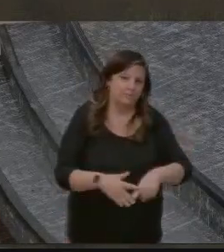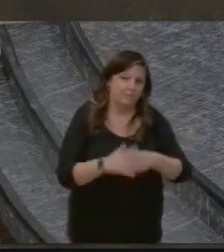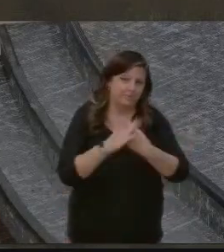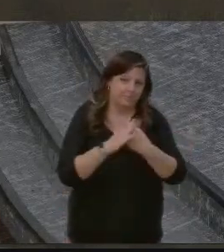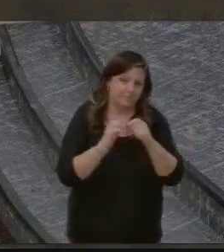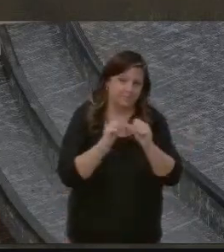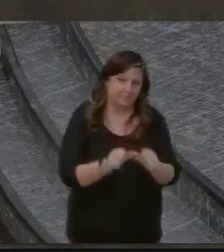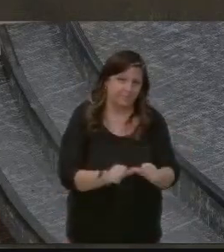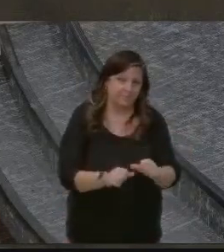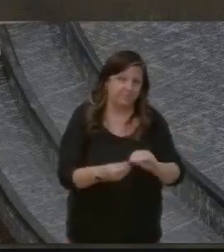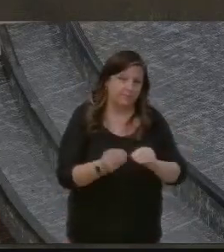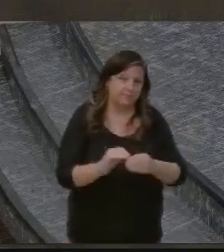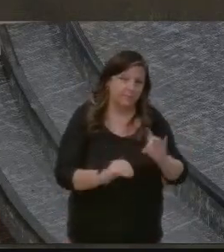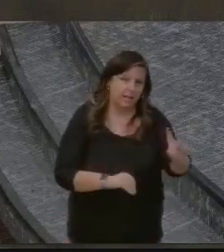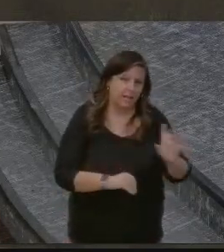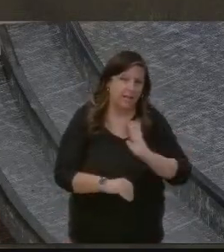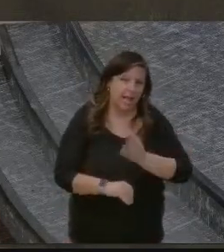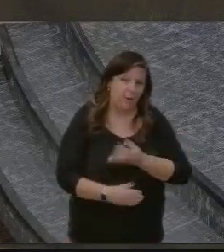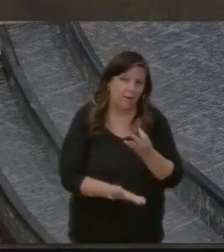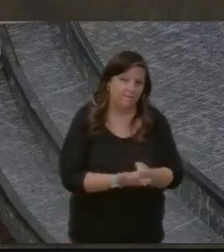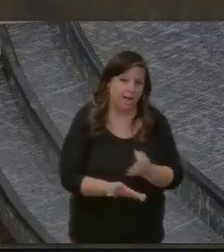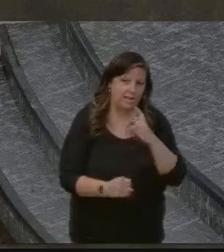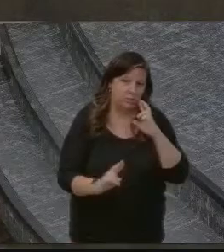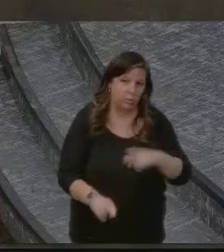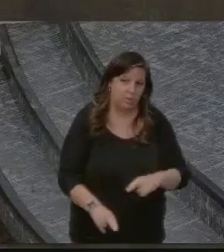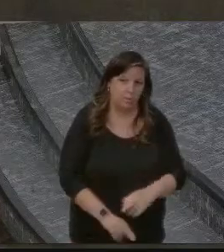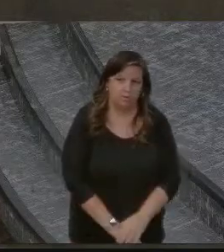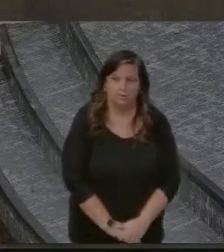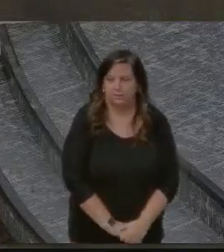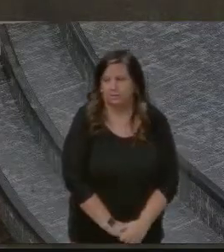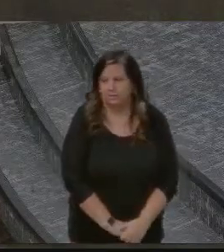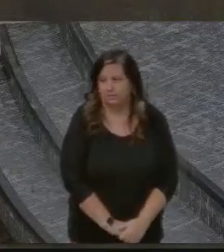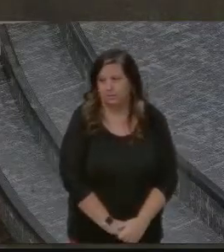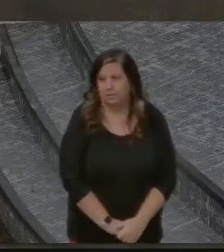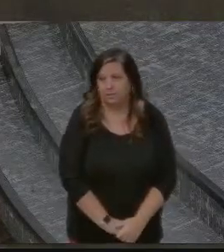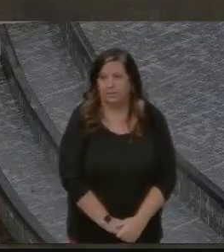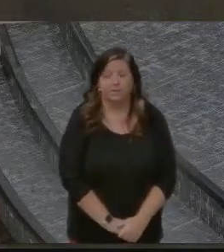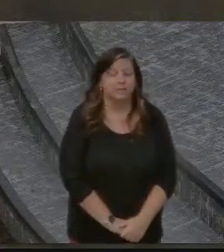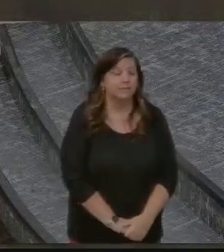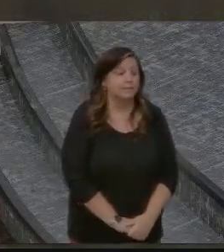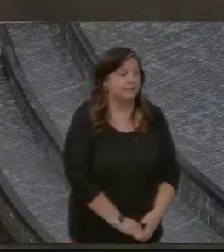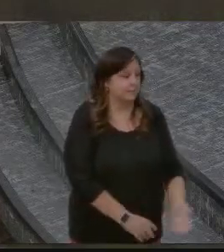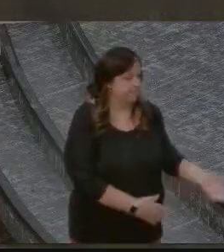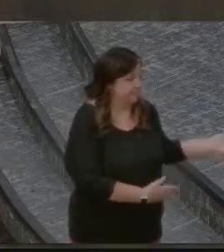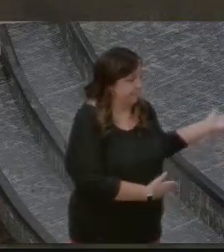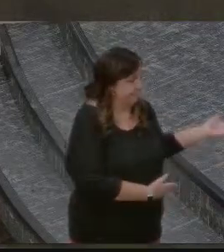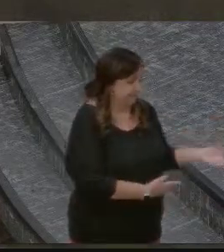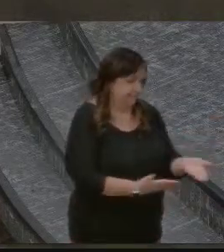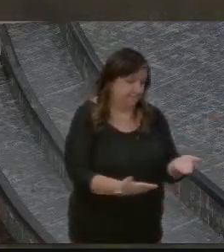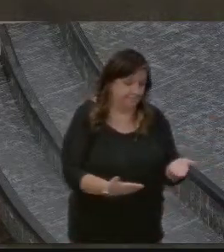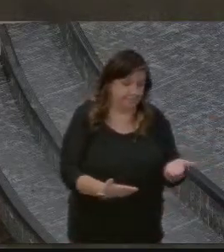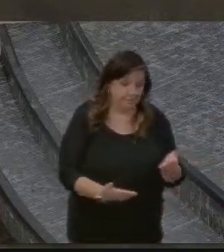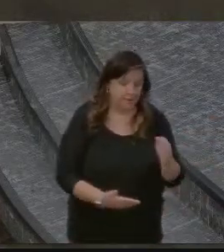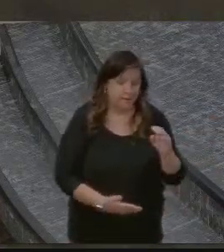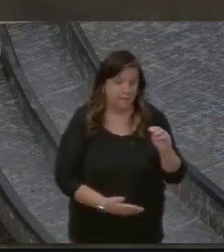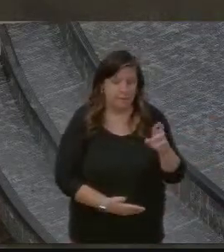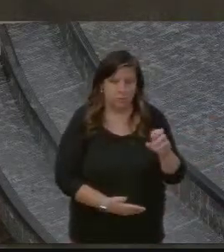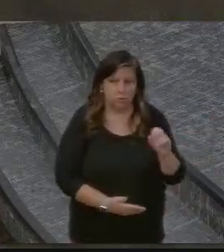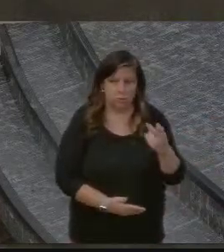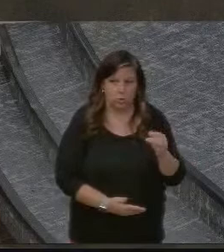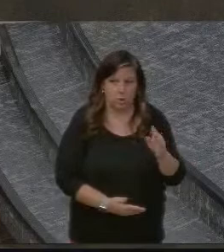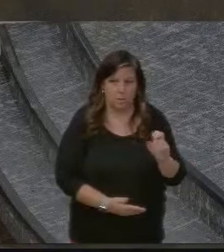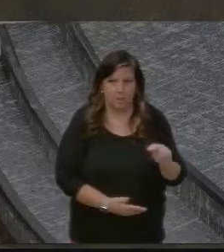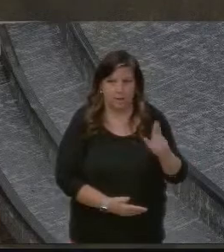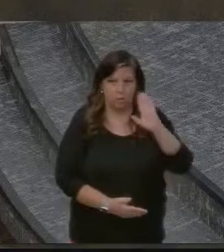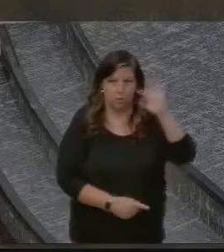with item 8. This is our financial report. Dr. Thomas and Mr. Schooneman. Yes, Mr. Schooneman will present our financials